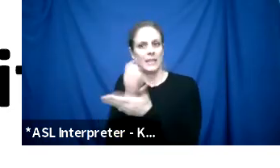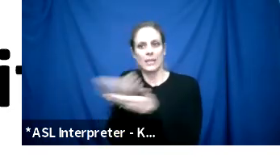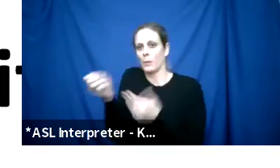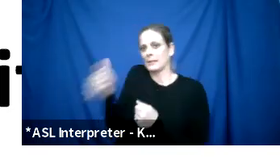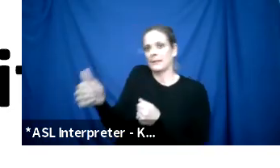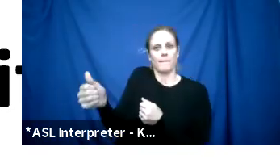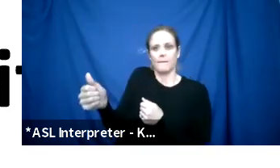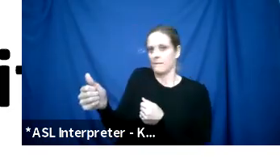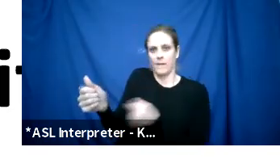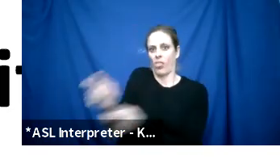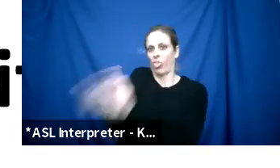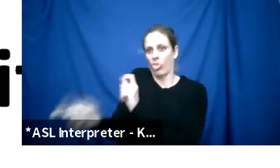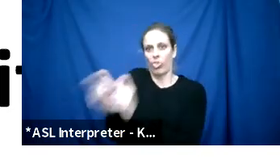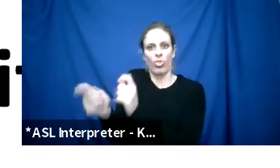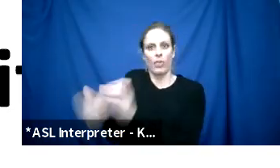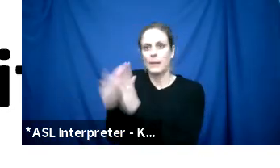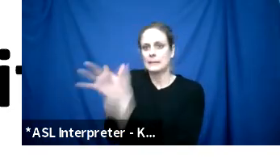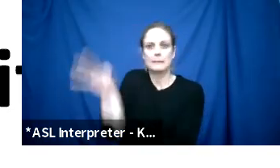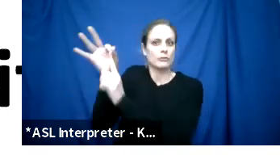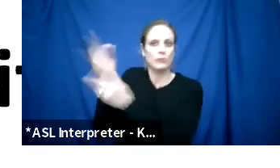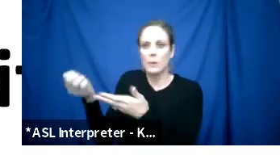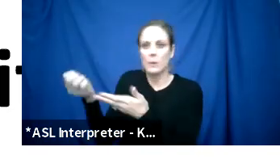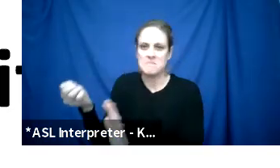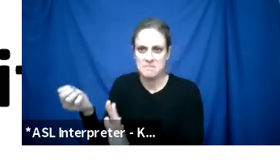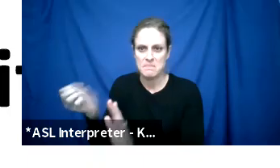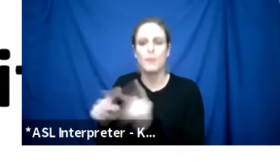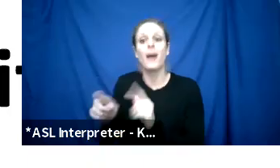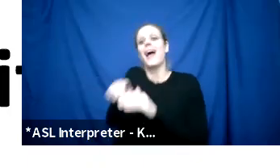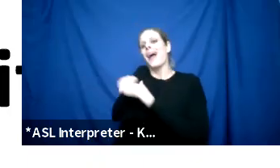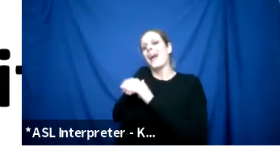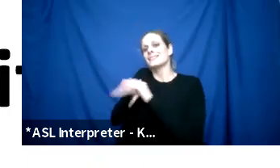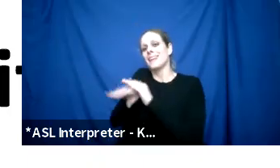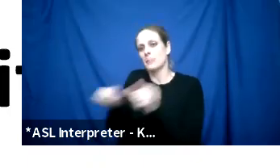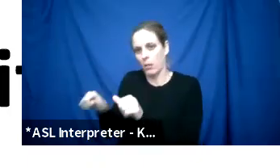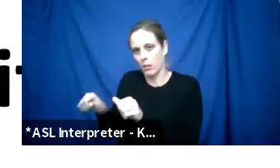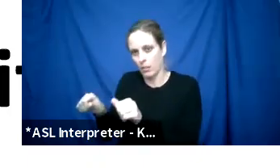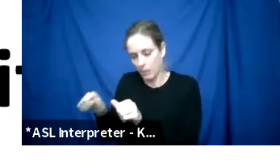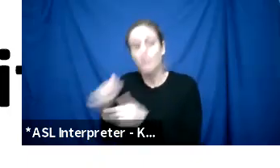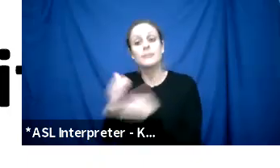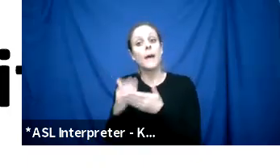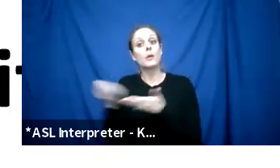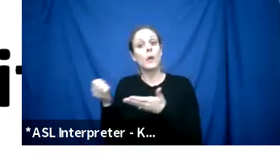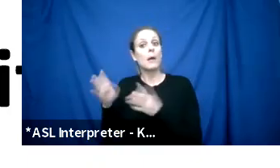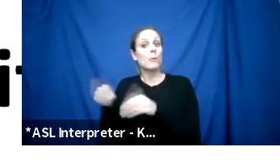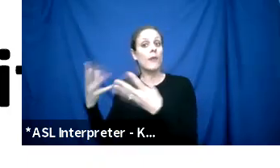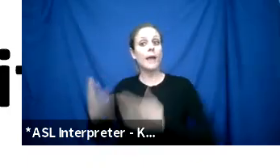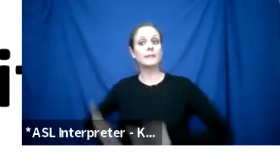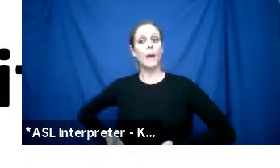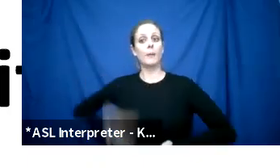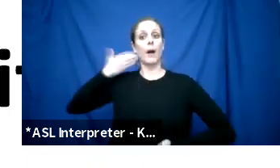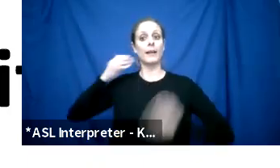to meet any specific types of standards, but there are equipment that do provide upper body